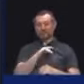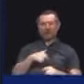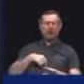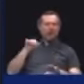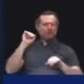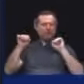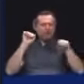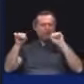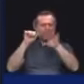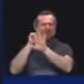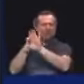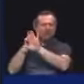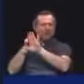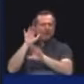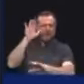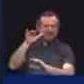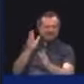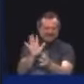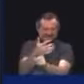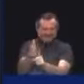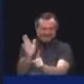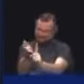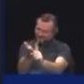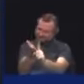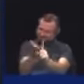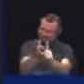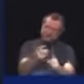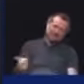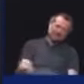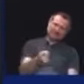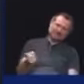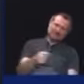people and put them in a car and drive them